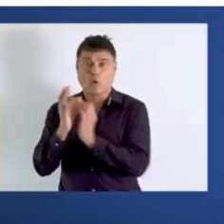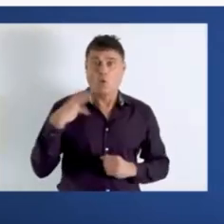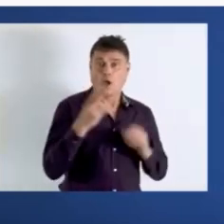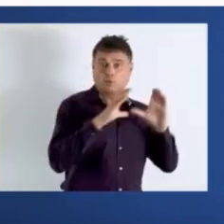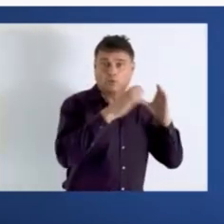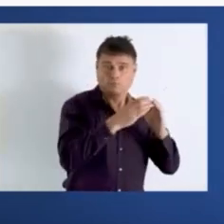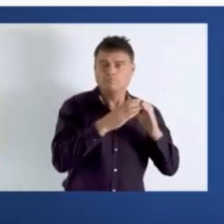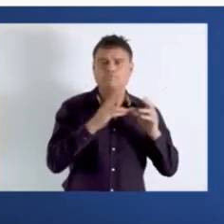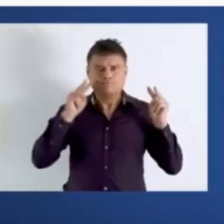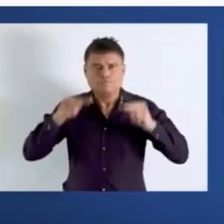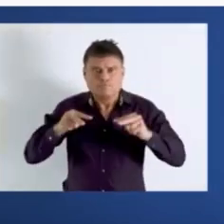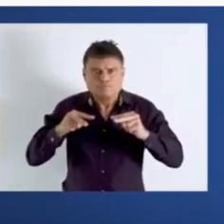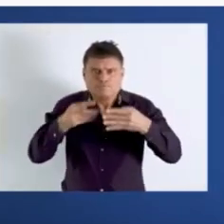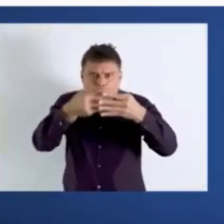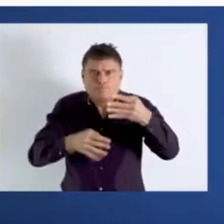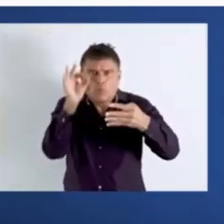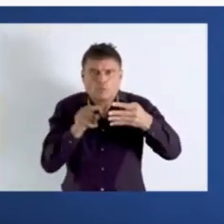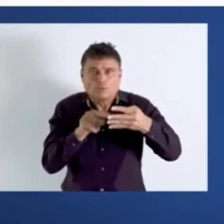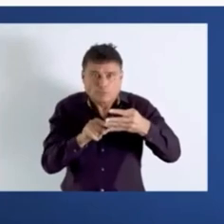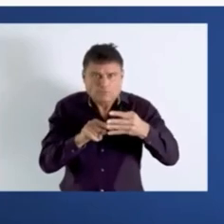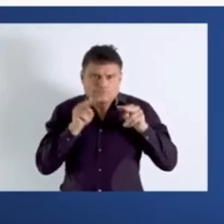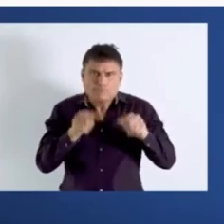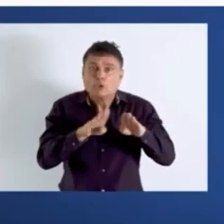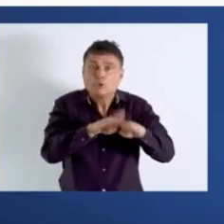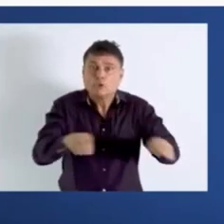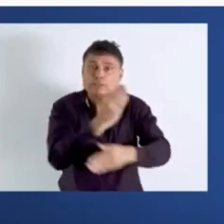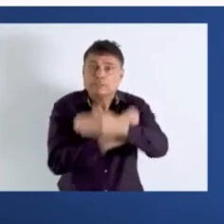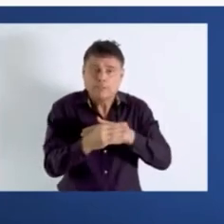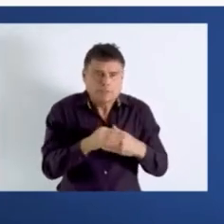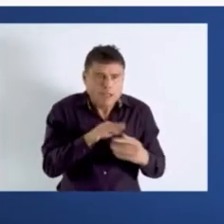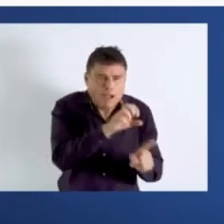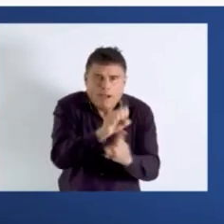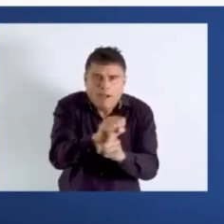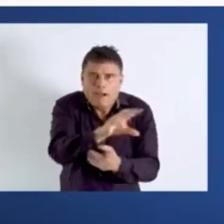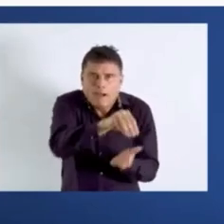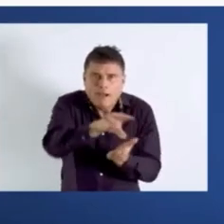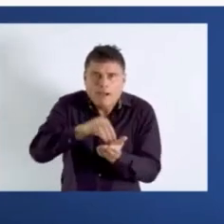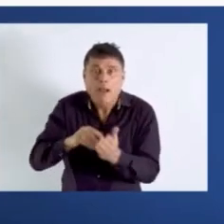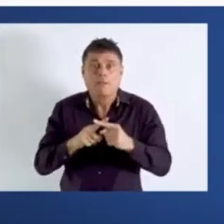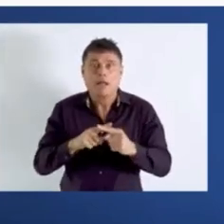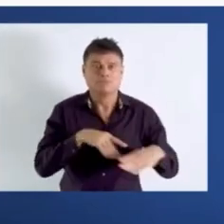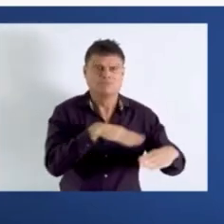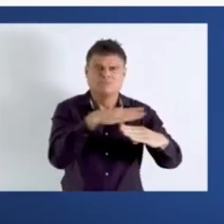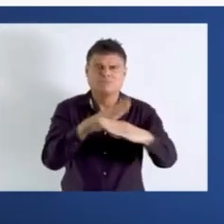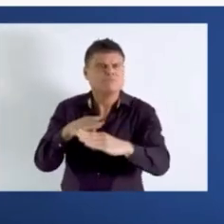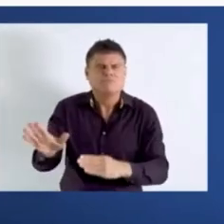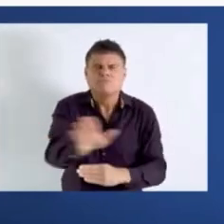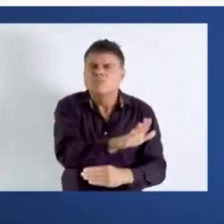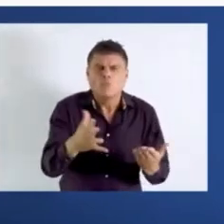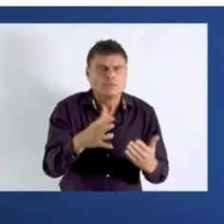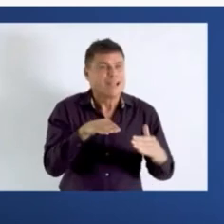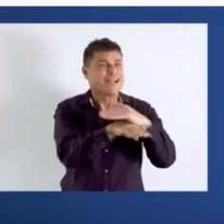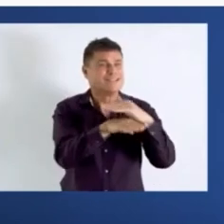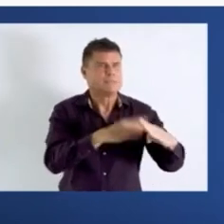Washington Group have developed a module that can be used to identify children with disabilities and document the barriers that they can experience